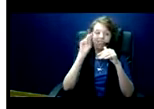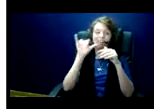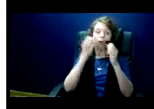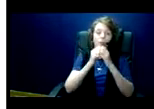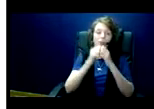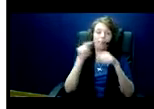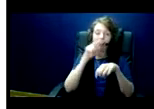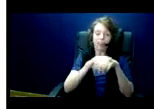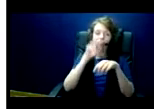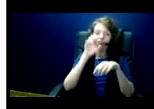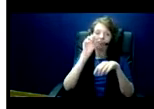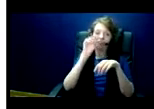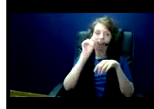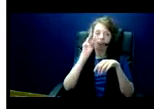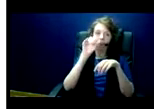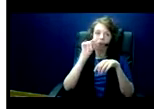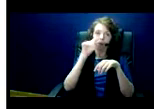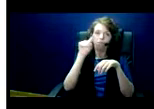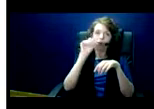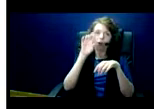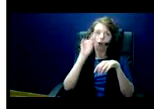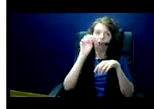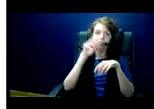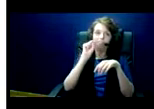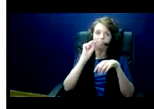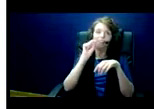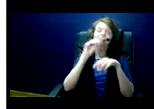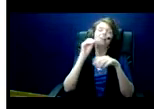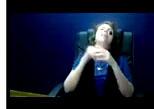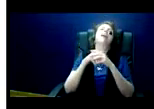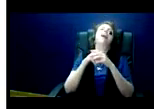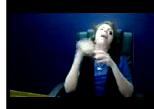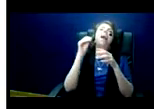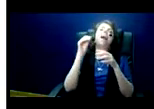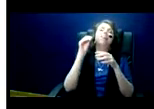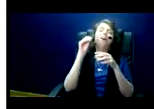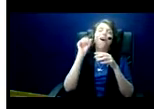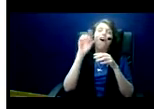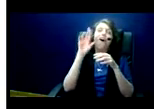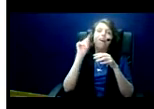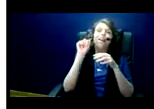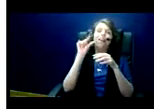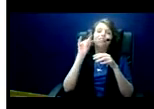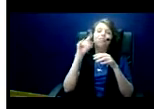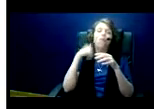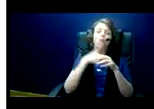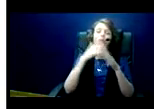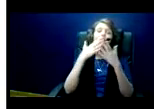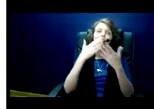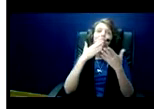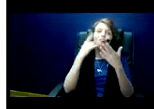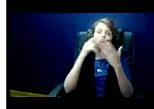National Endowment for the Arts and the National Assembly of State Arts Agencies. We are so grateful for the generous support of all of